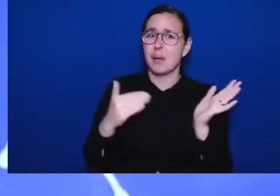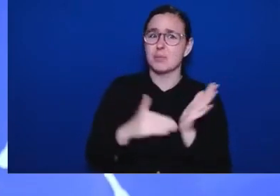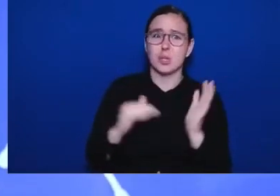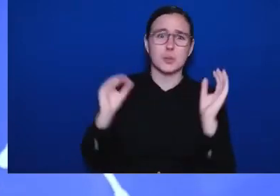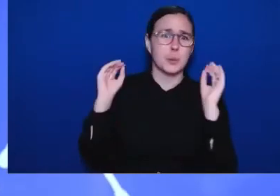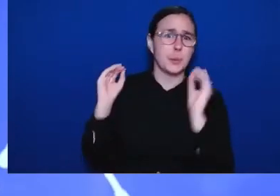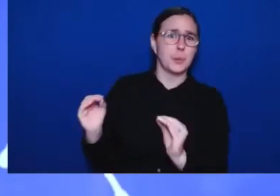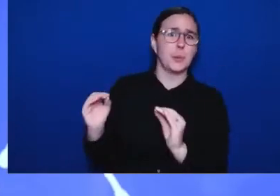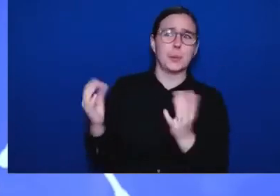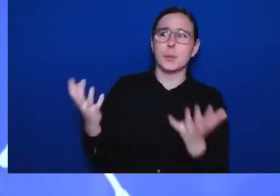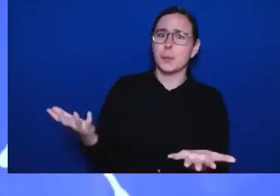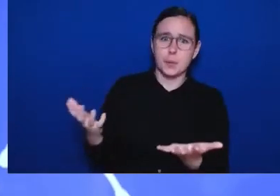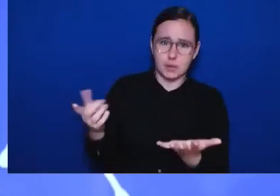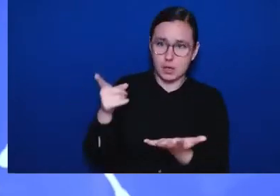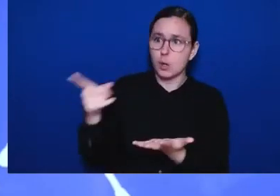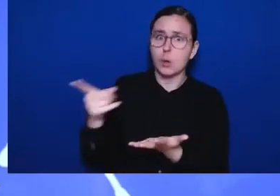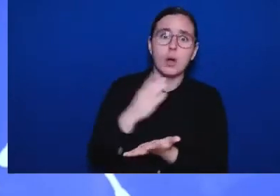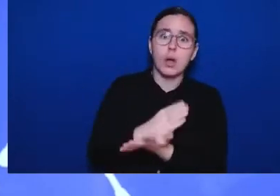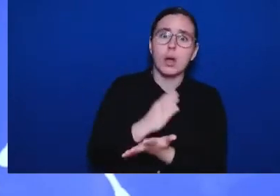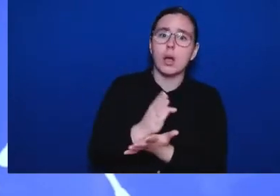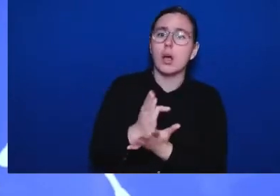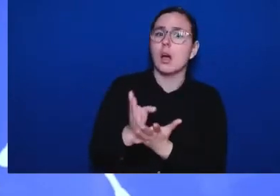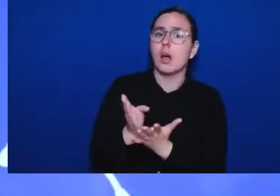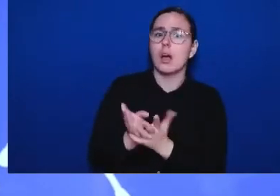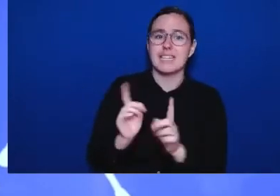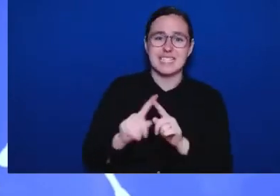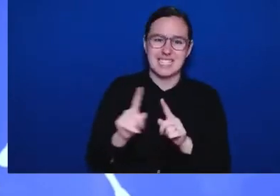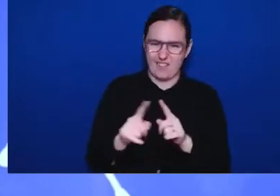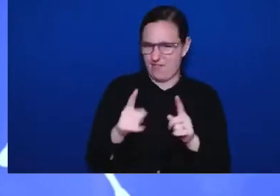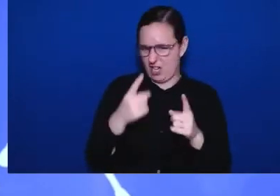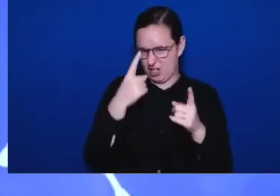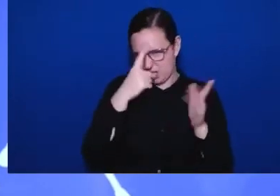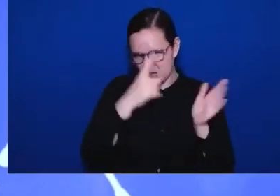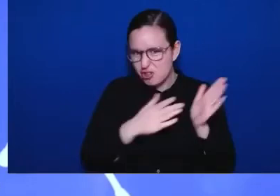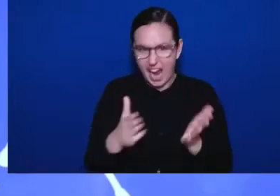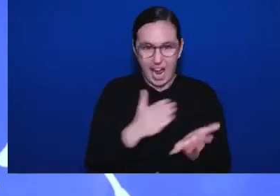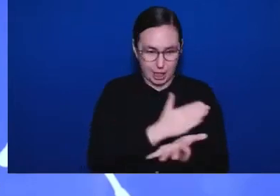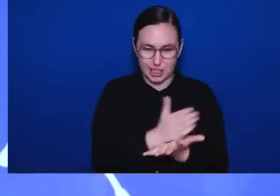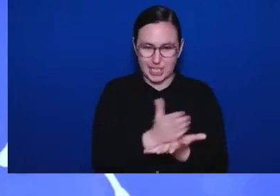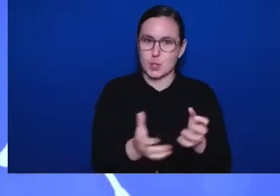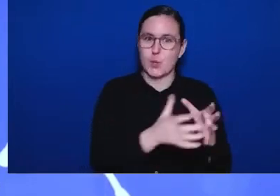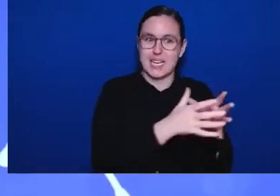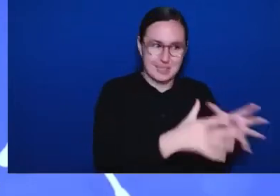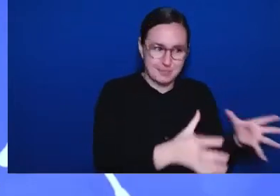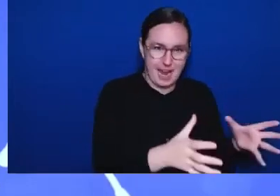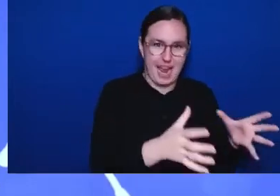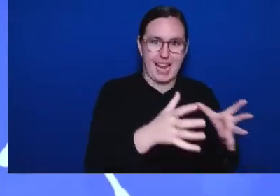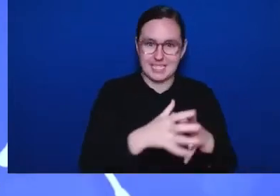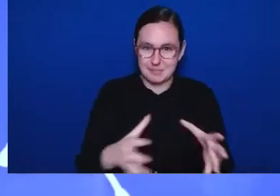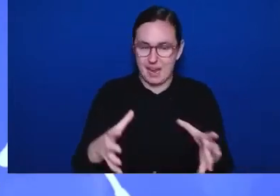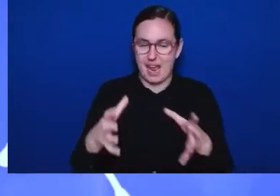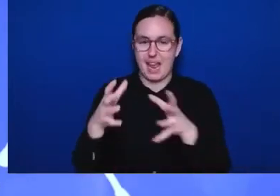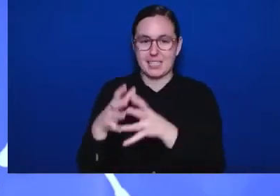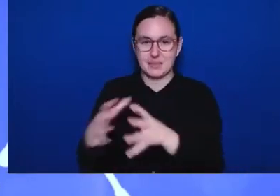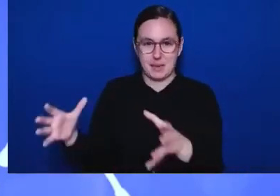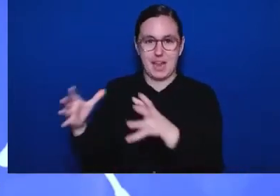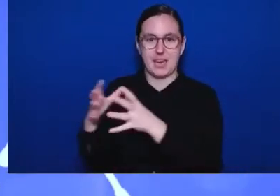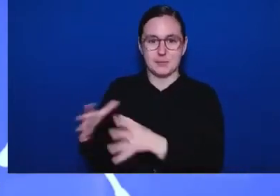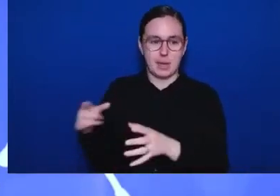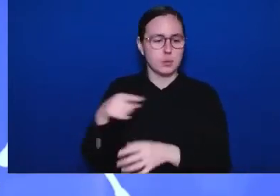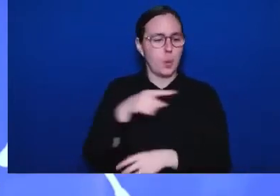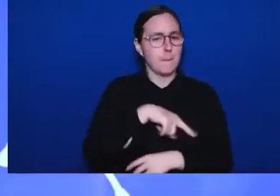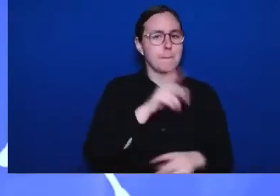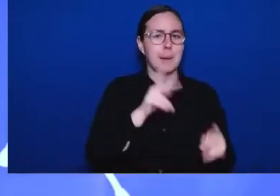at, maybe a few hundred people able to care for patients directly in addition per year. What